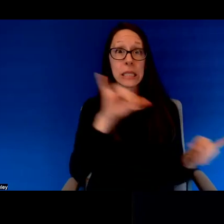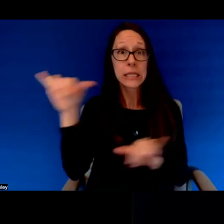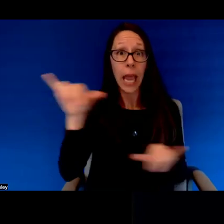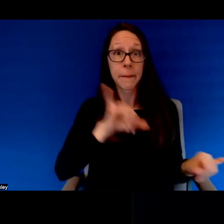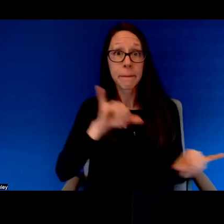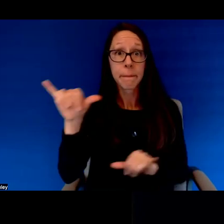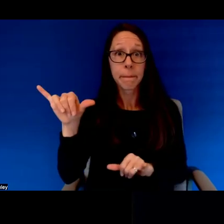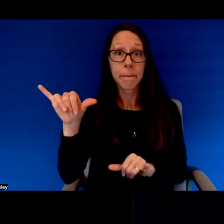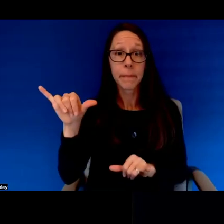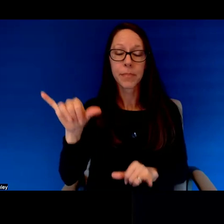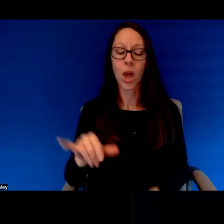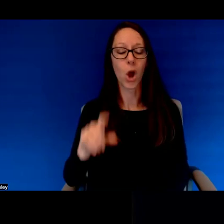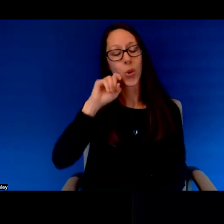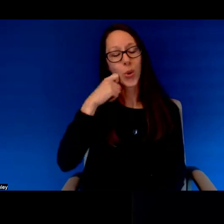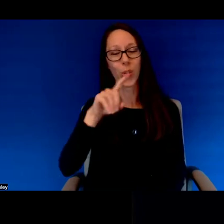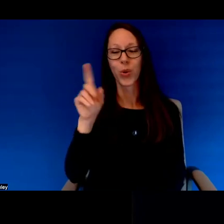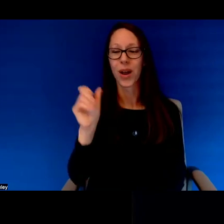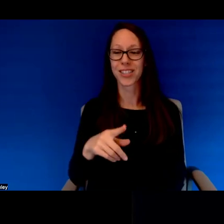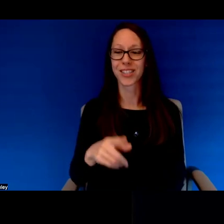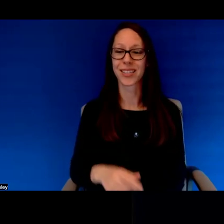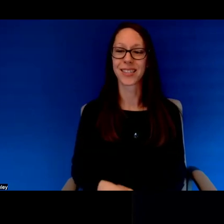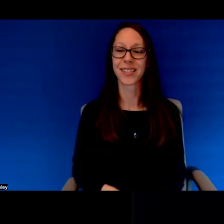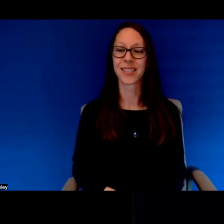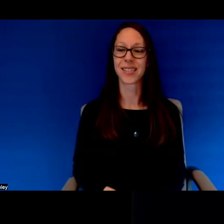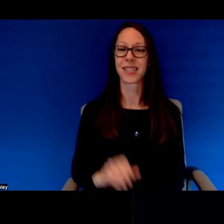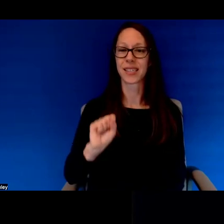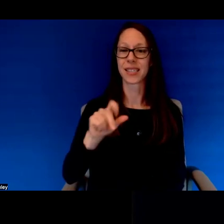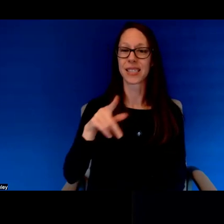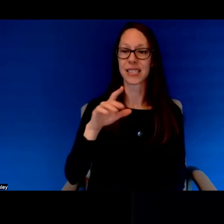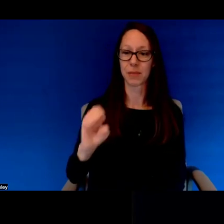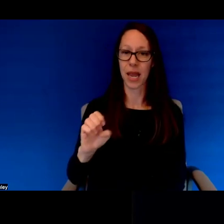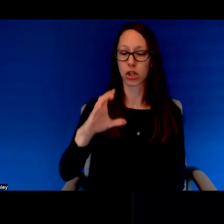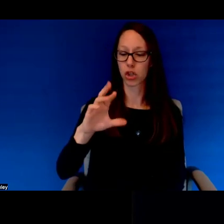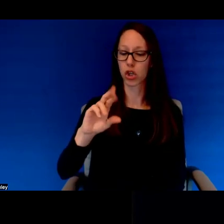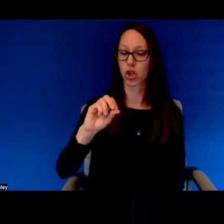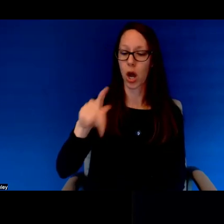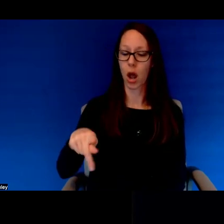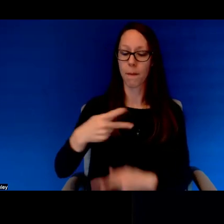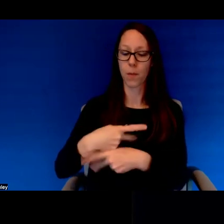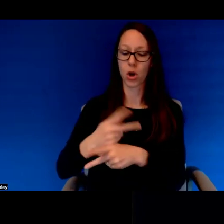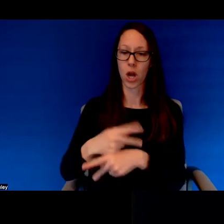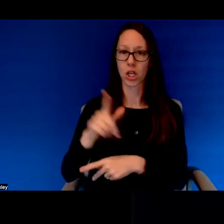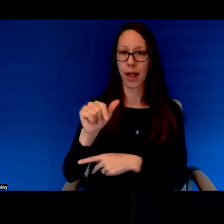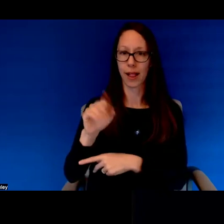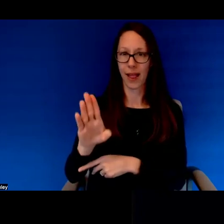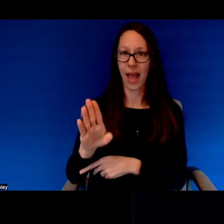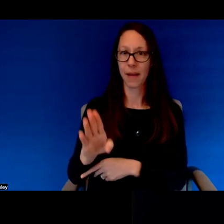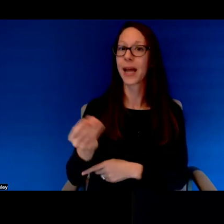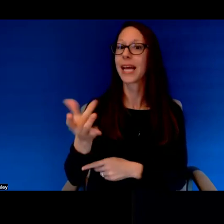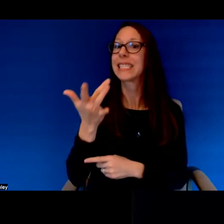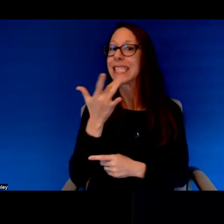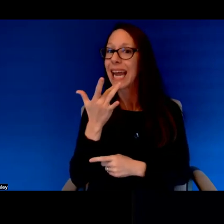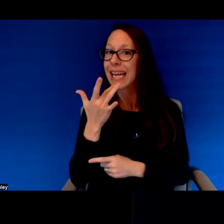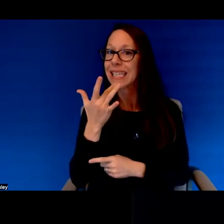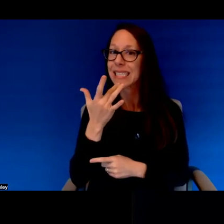That's a cool question, and that's something that the Spacecraft Production Lab they have been doing. They actually do taste testing Hmm. on